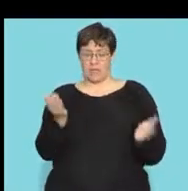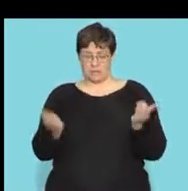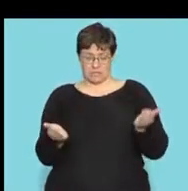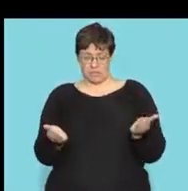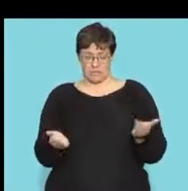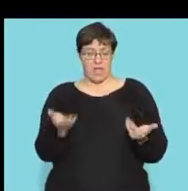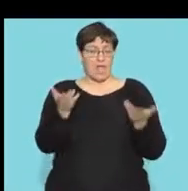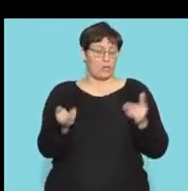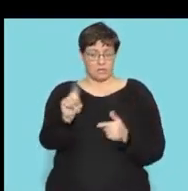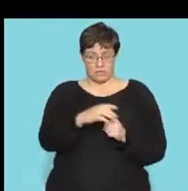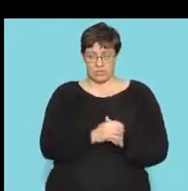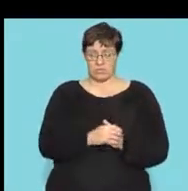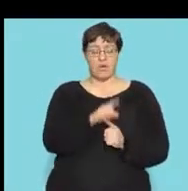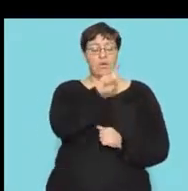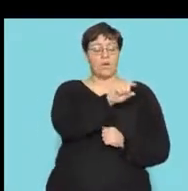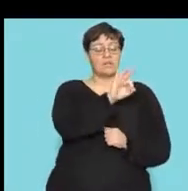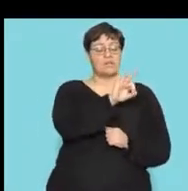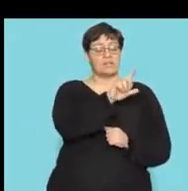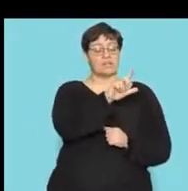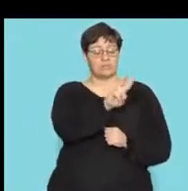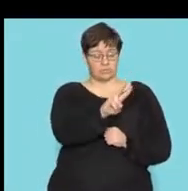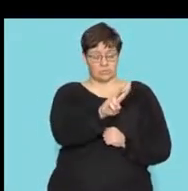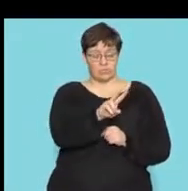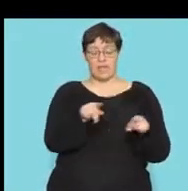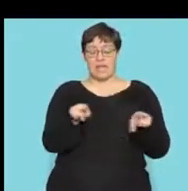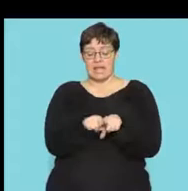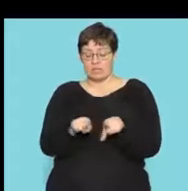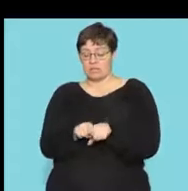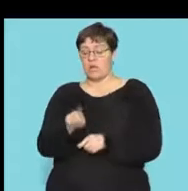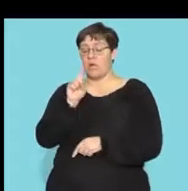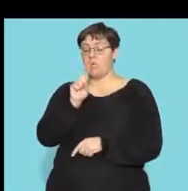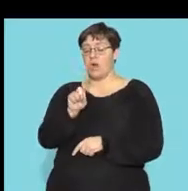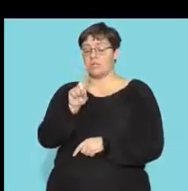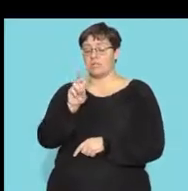my equation? 1372 is equal to